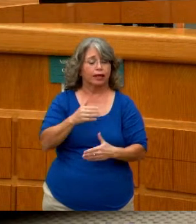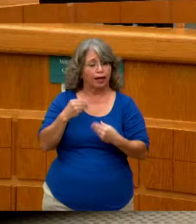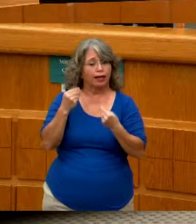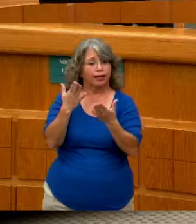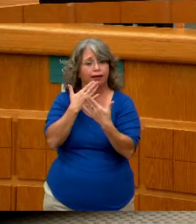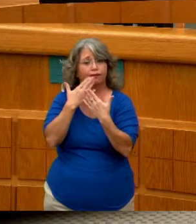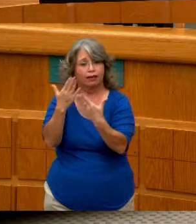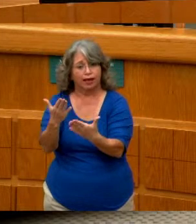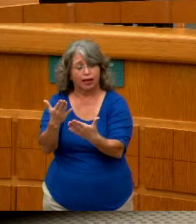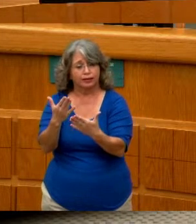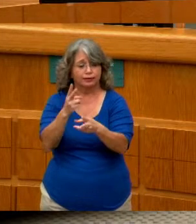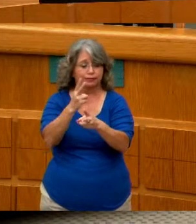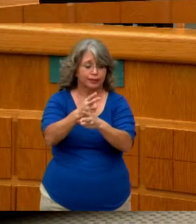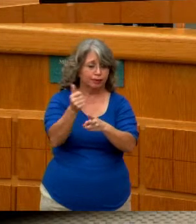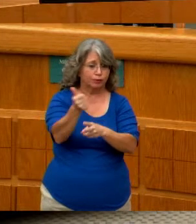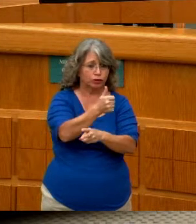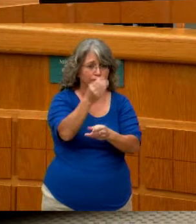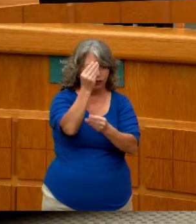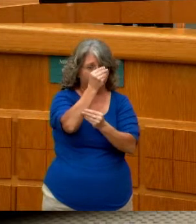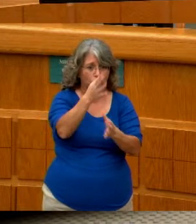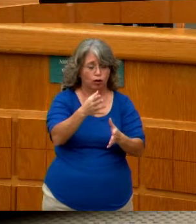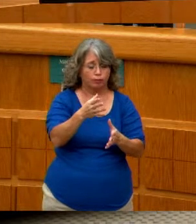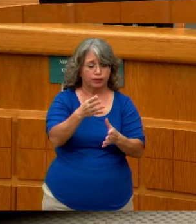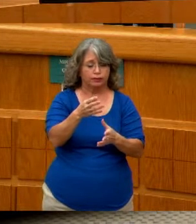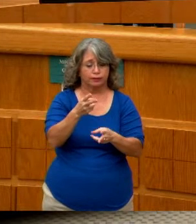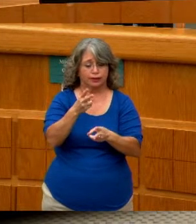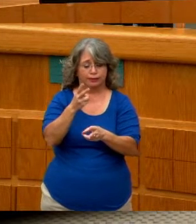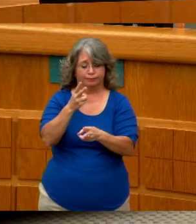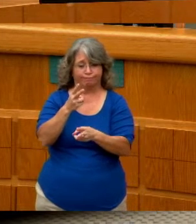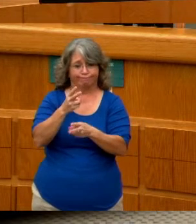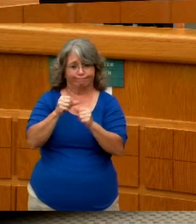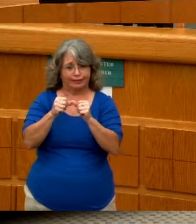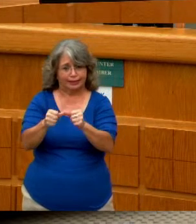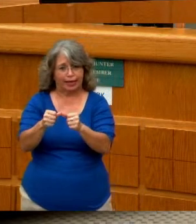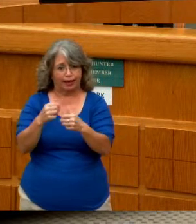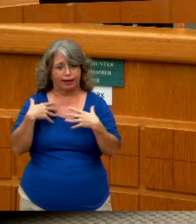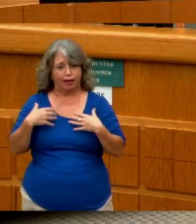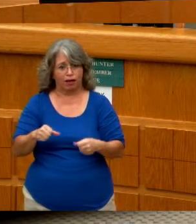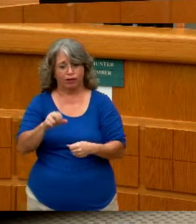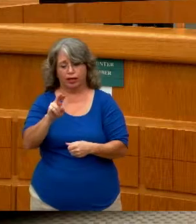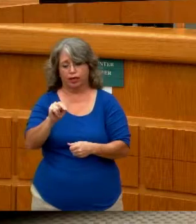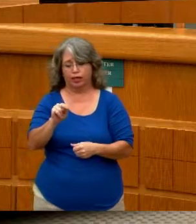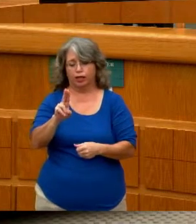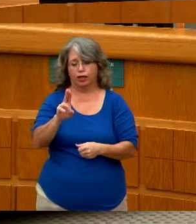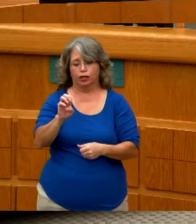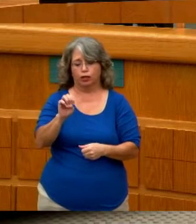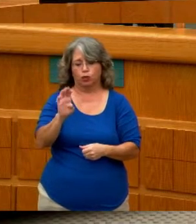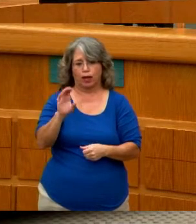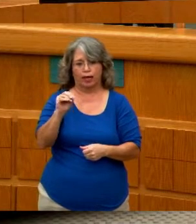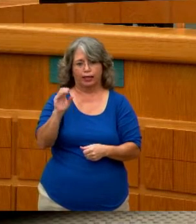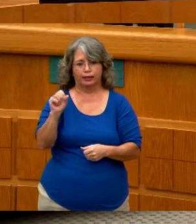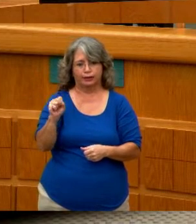Thanksgiving. Let's give thanks, stay informed, and stay healthy.